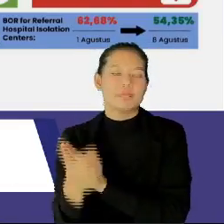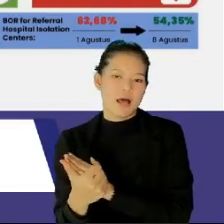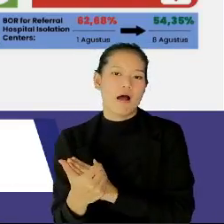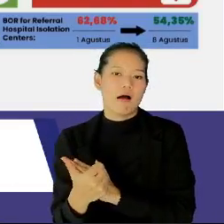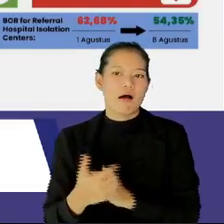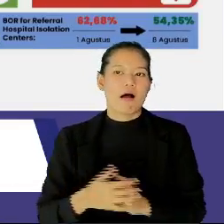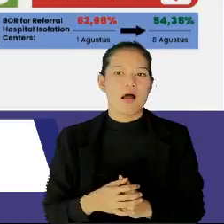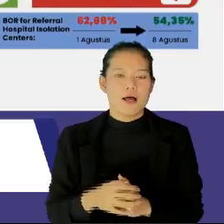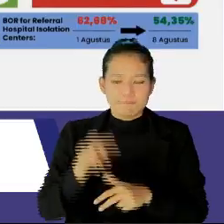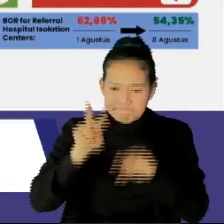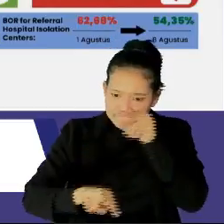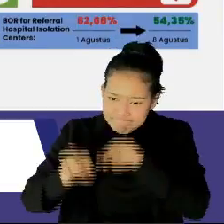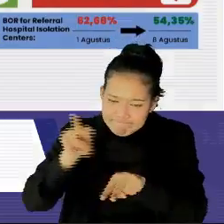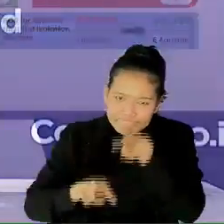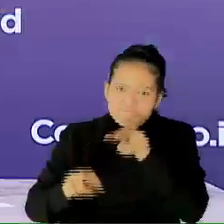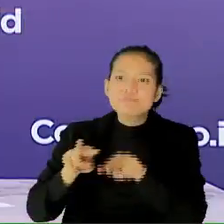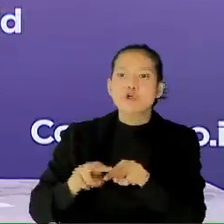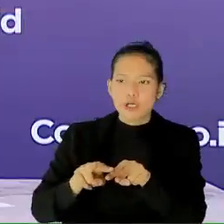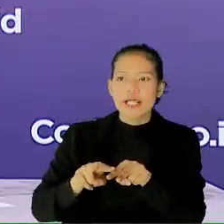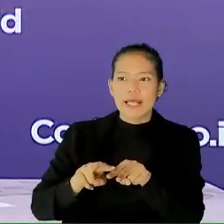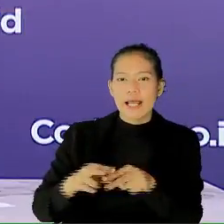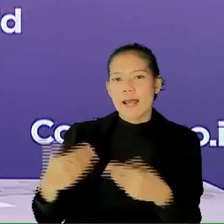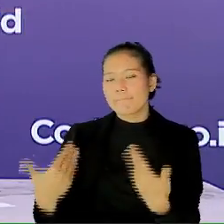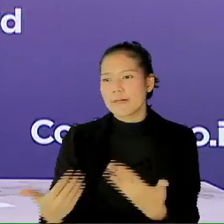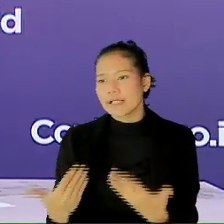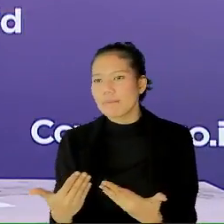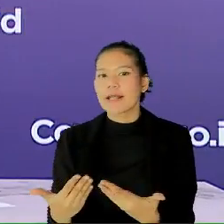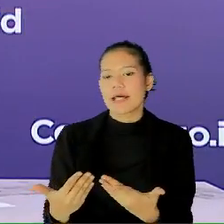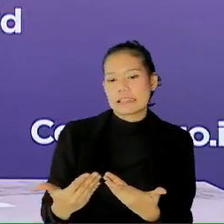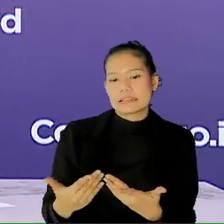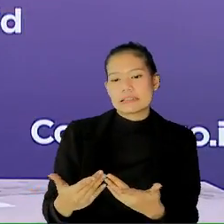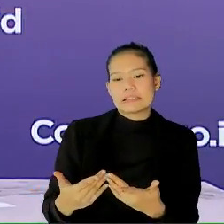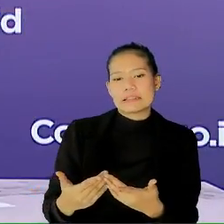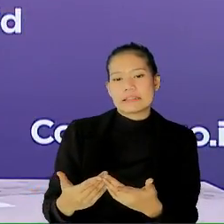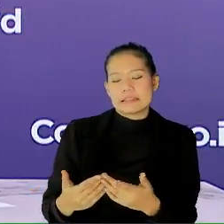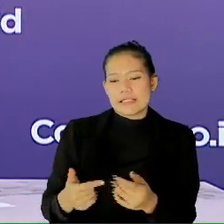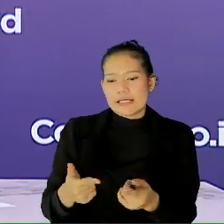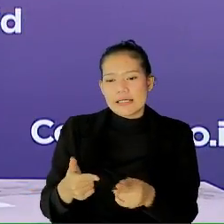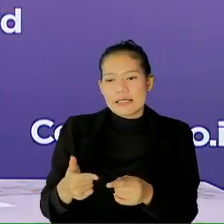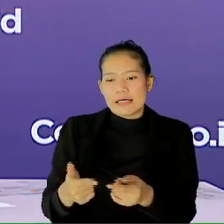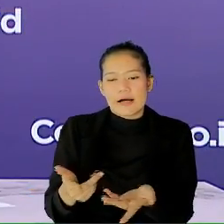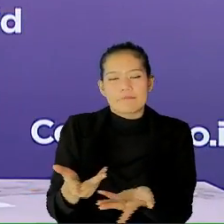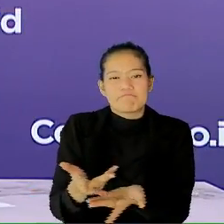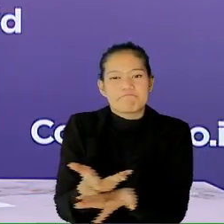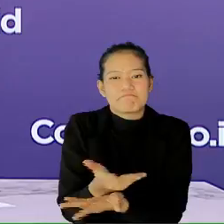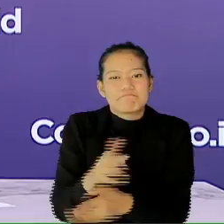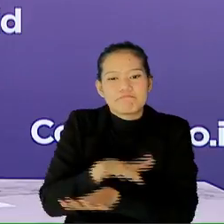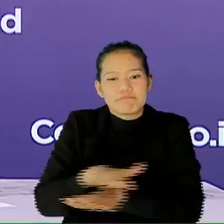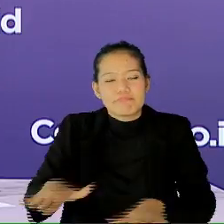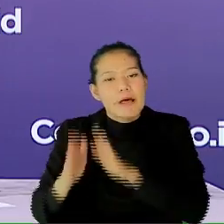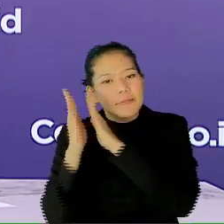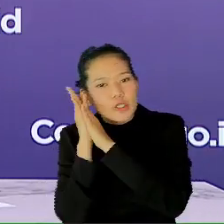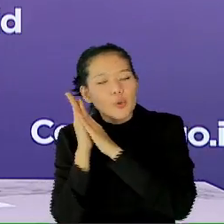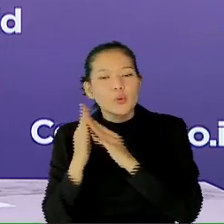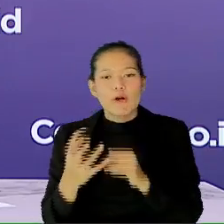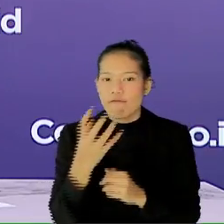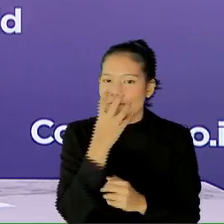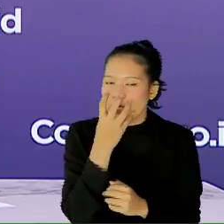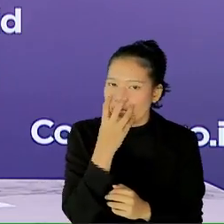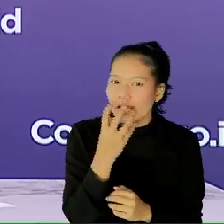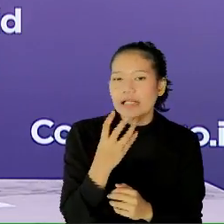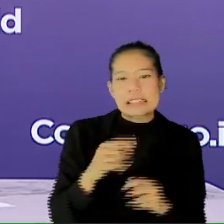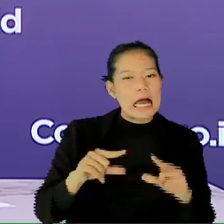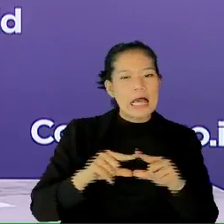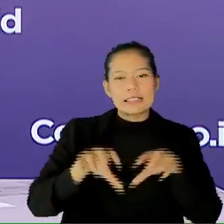continuously monitoring the availability of beds, medicines, ventilators, and other